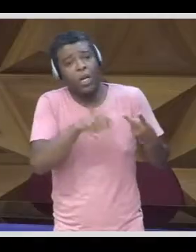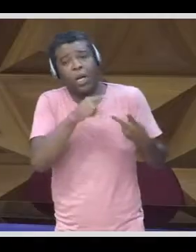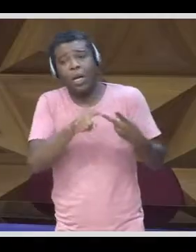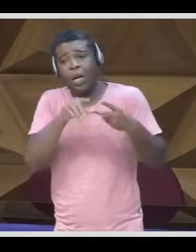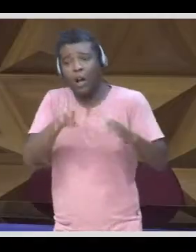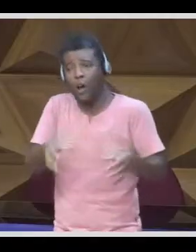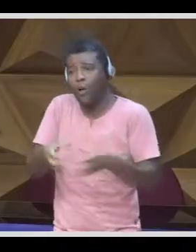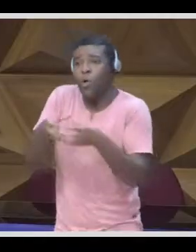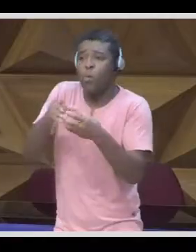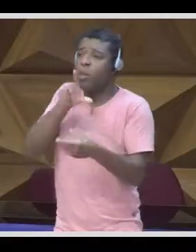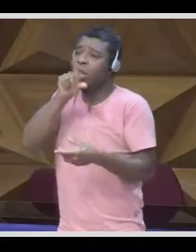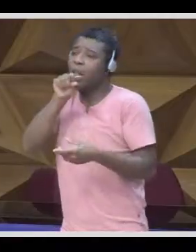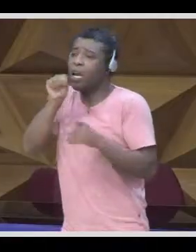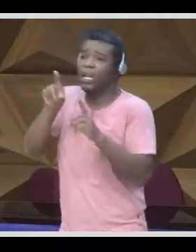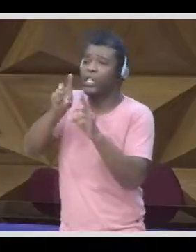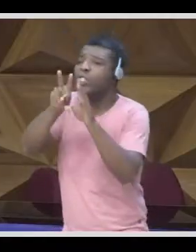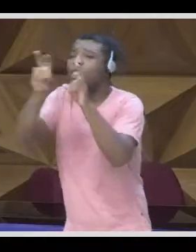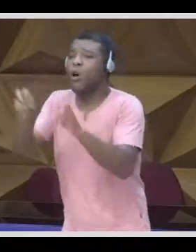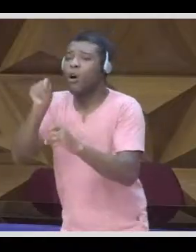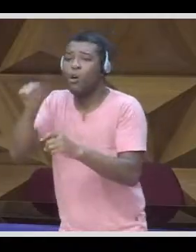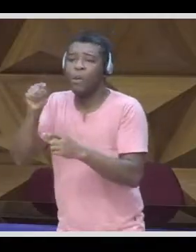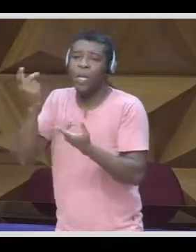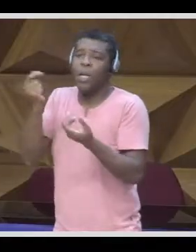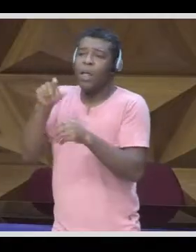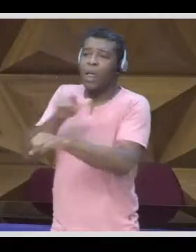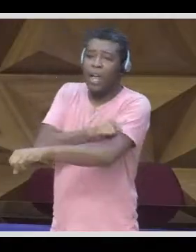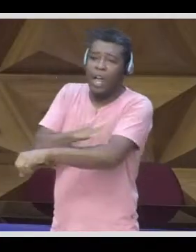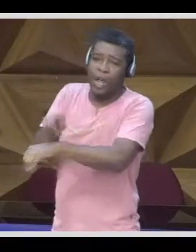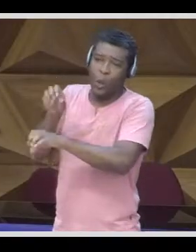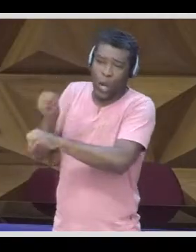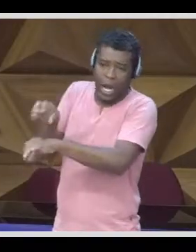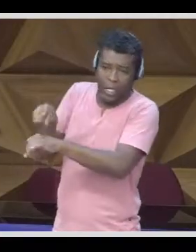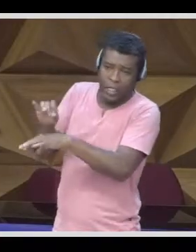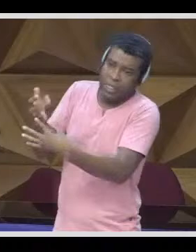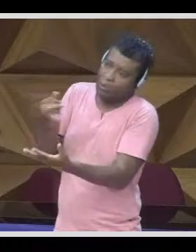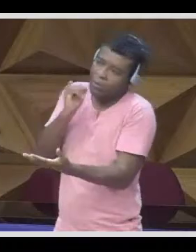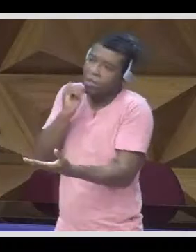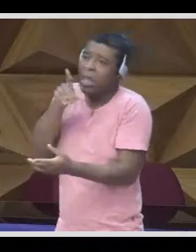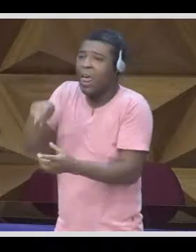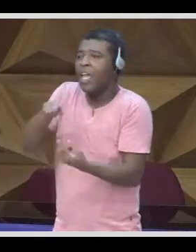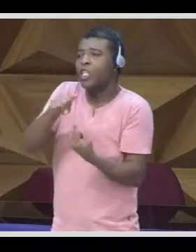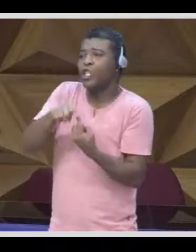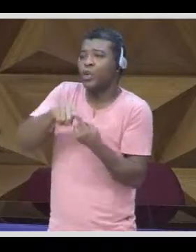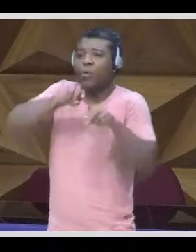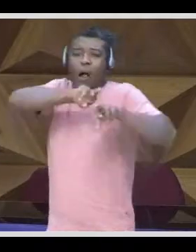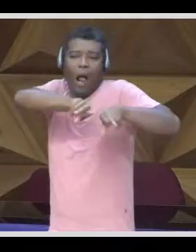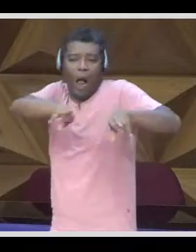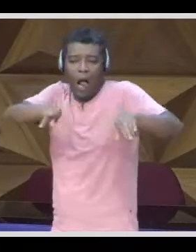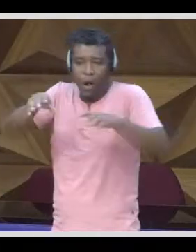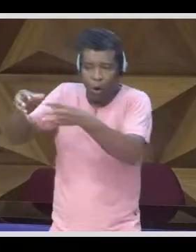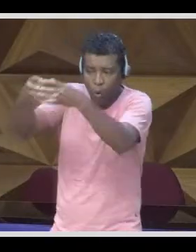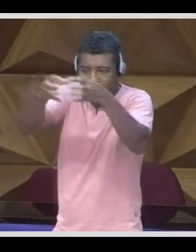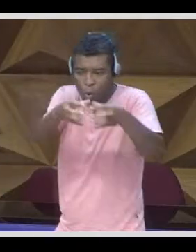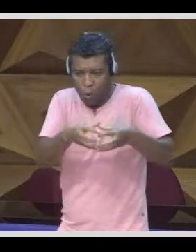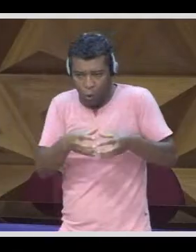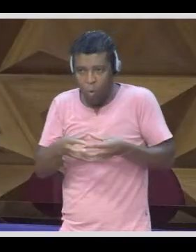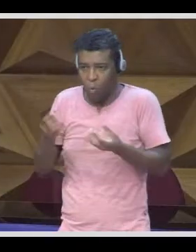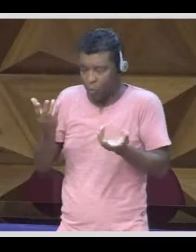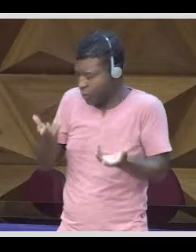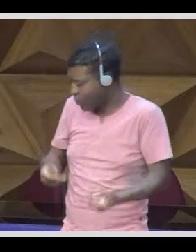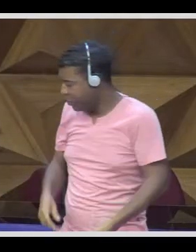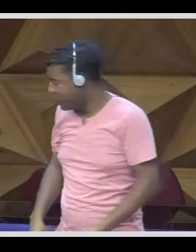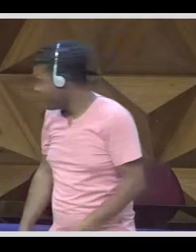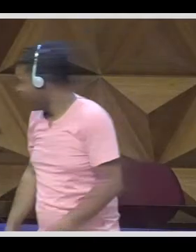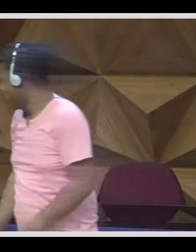about things. There are different types of groups, and we want to understand what kind of curiosity profile